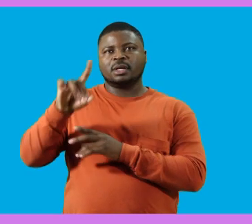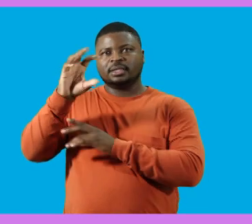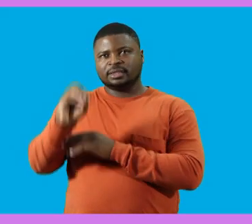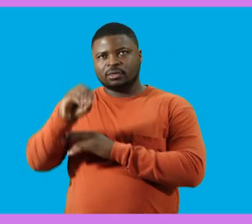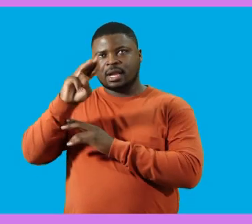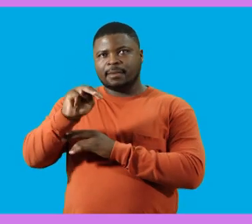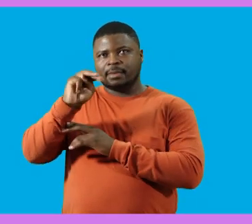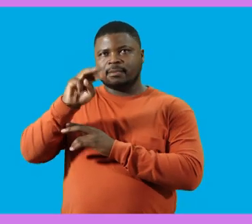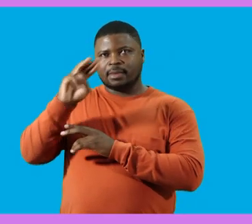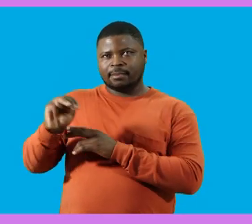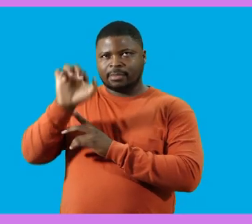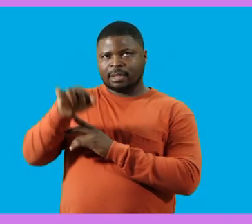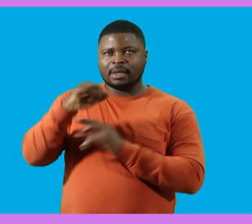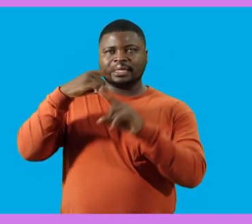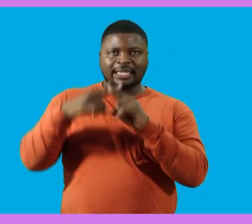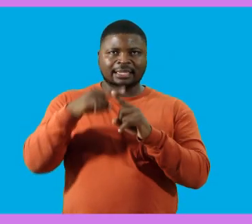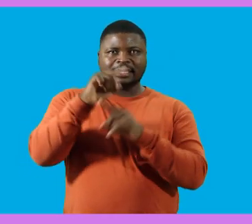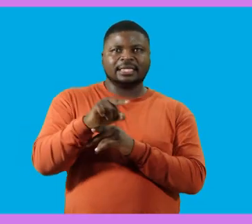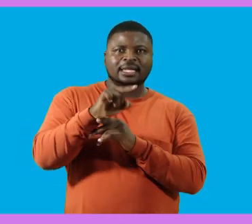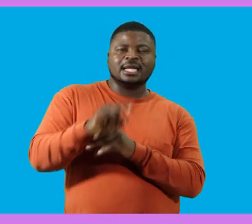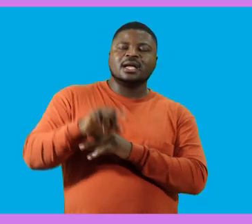3,110 millimeters by